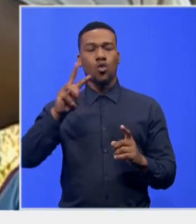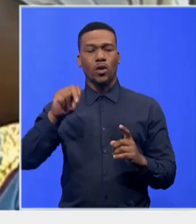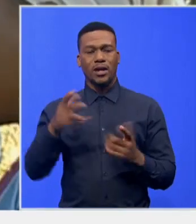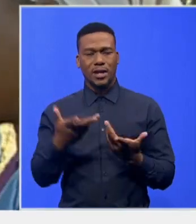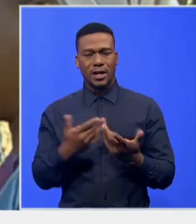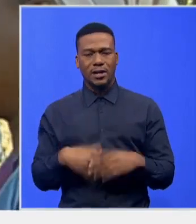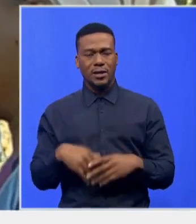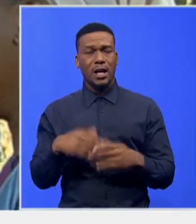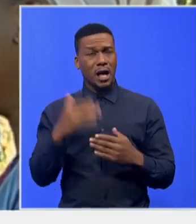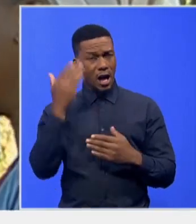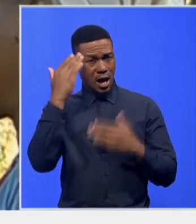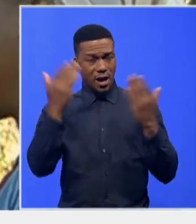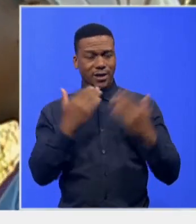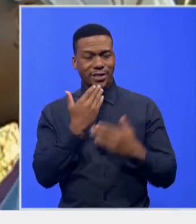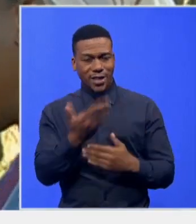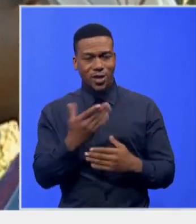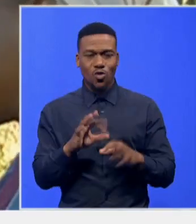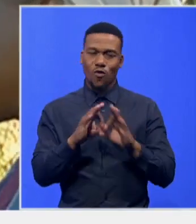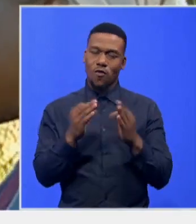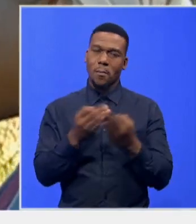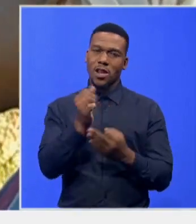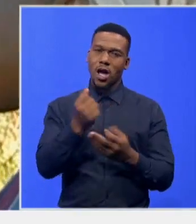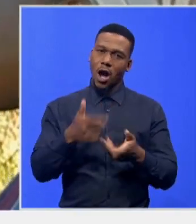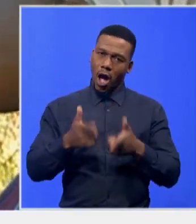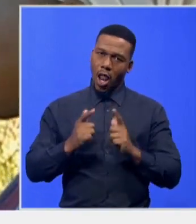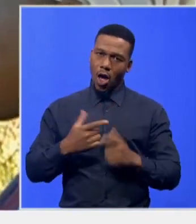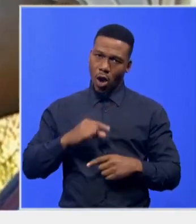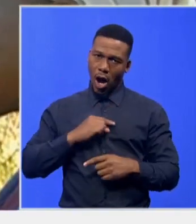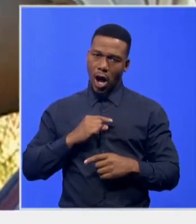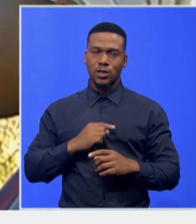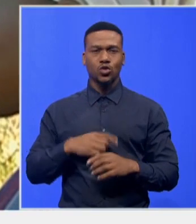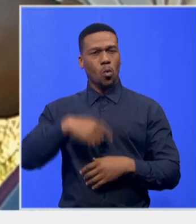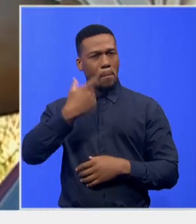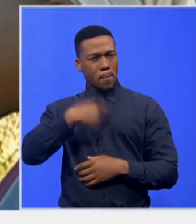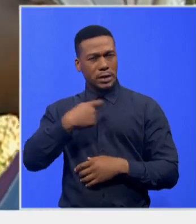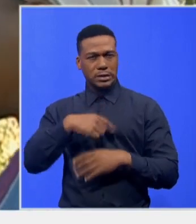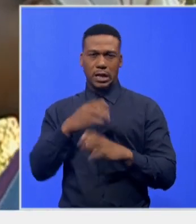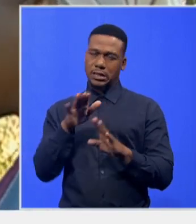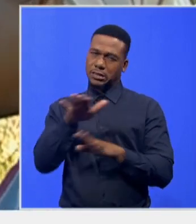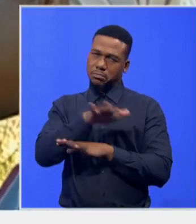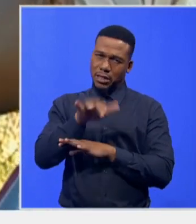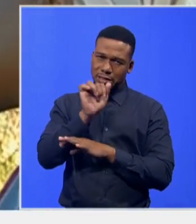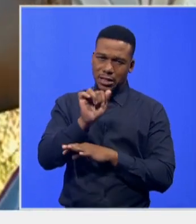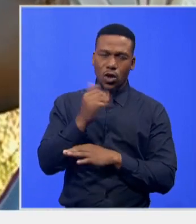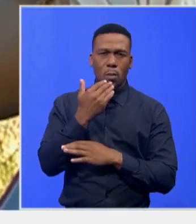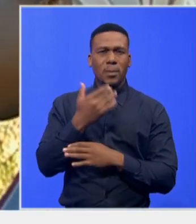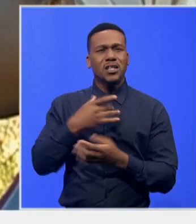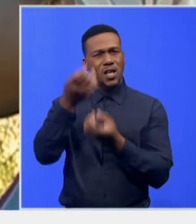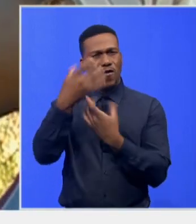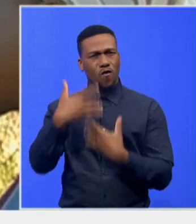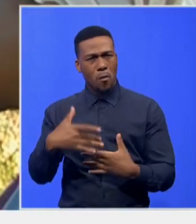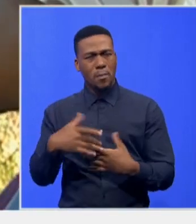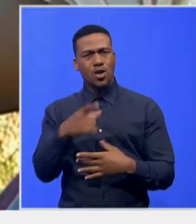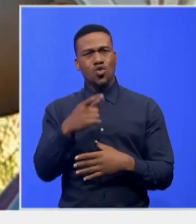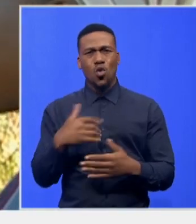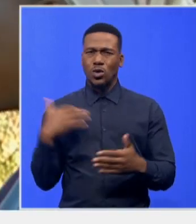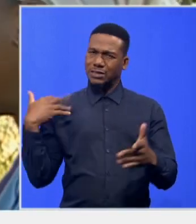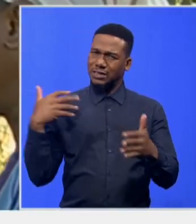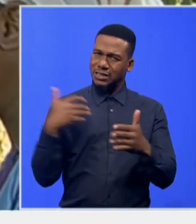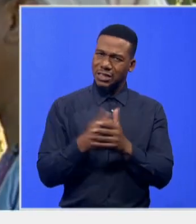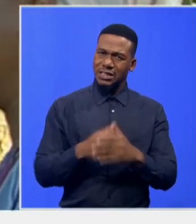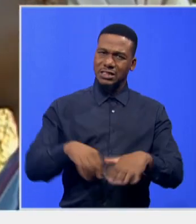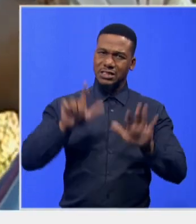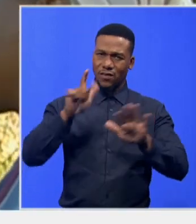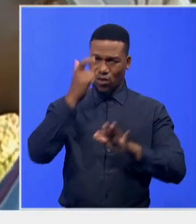you so much to you and your family for allowing us into your personal space. Tell me, you've been here since 7. What exactly have